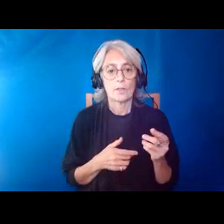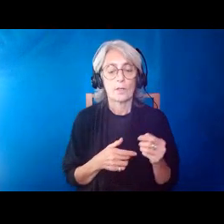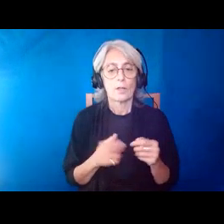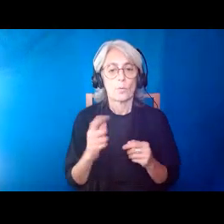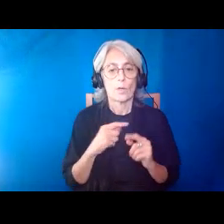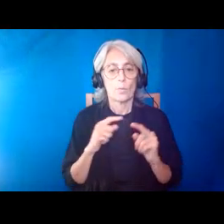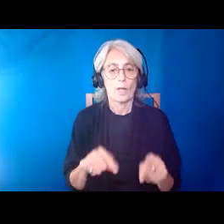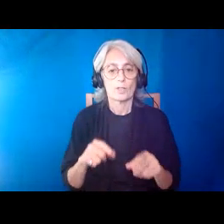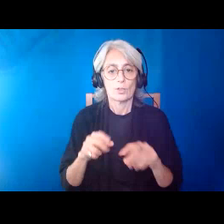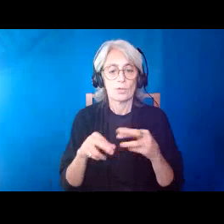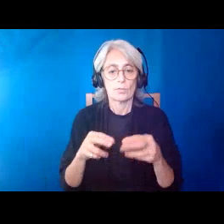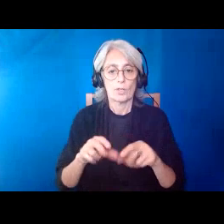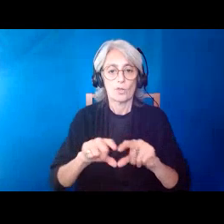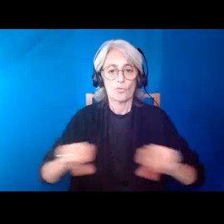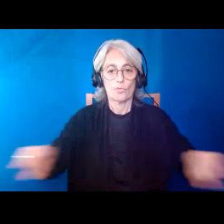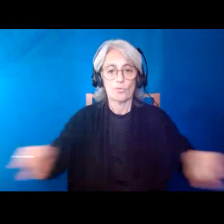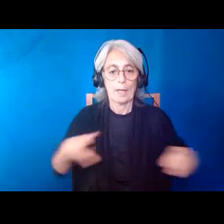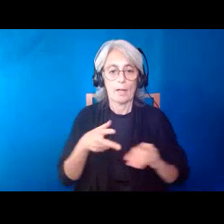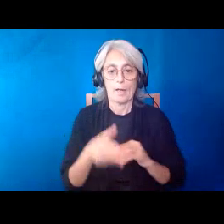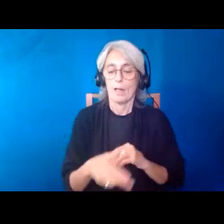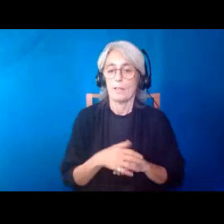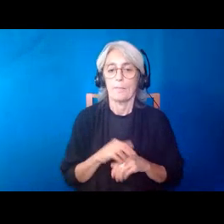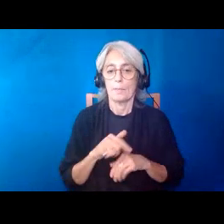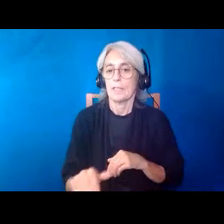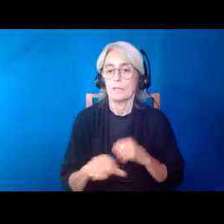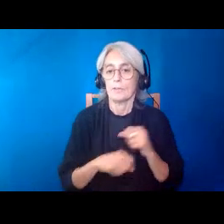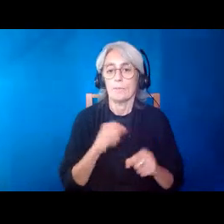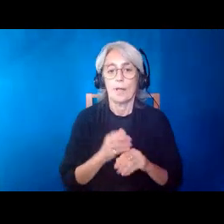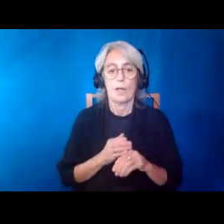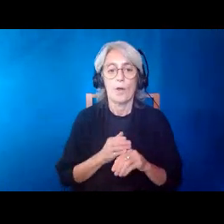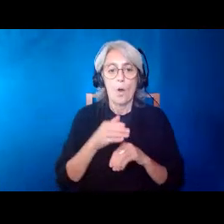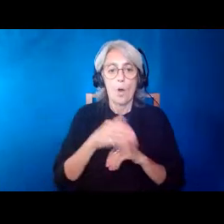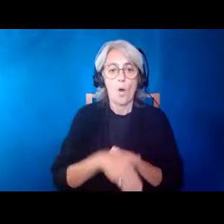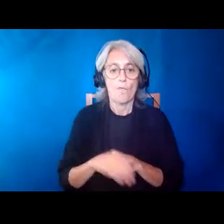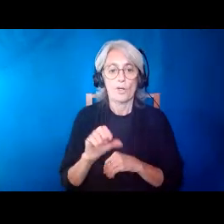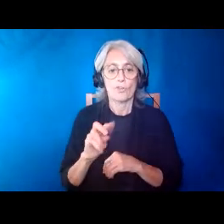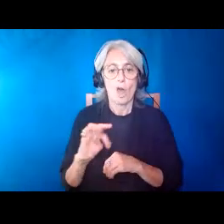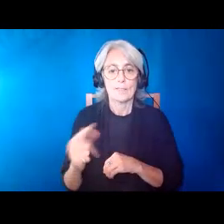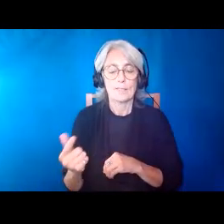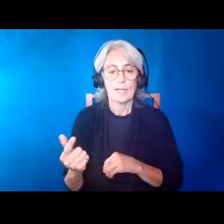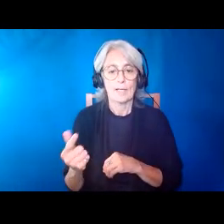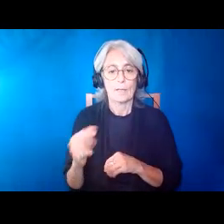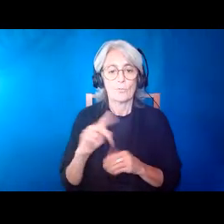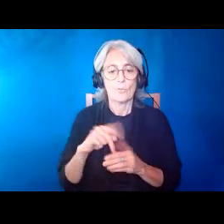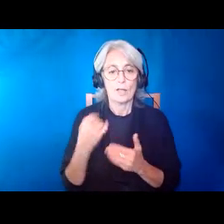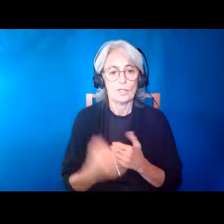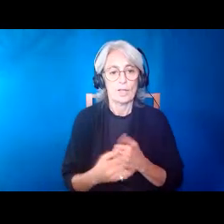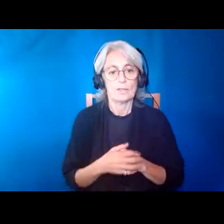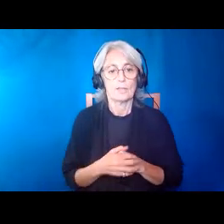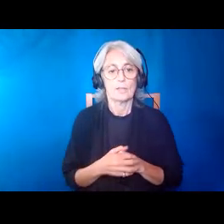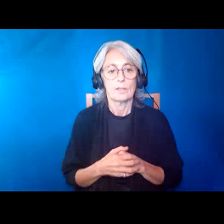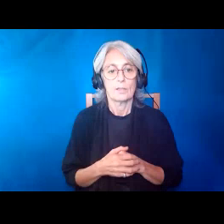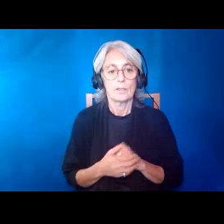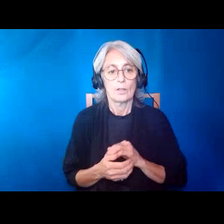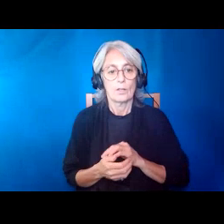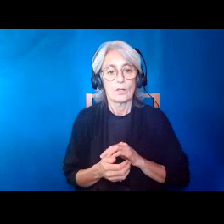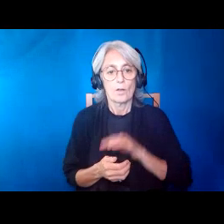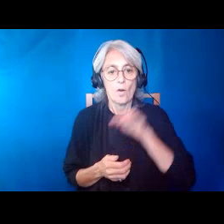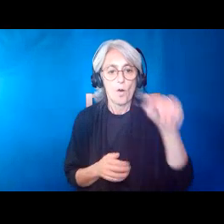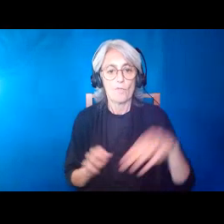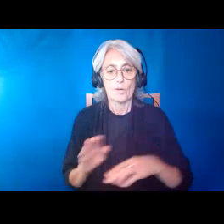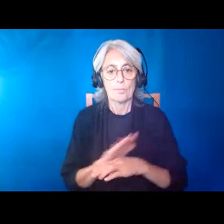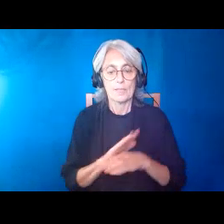a pedestrian and bike overcrossing project over a very busy street that we got to be there